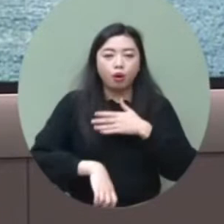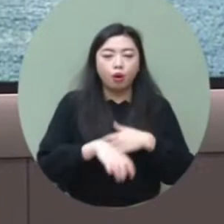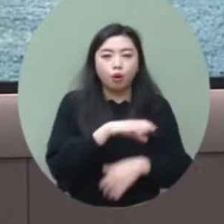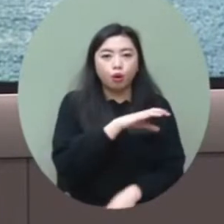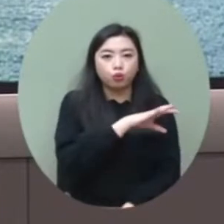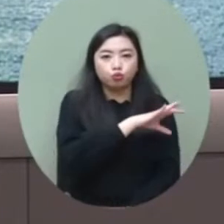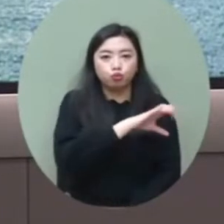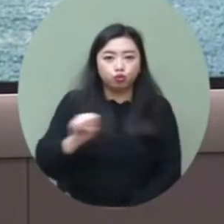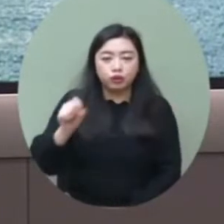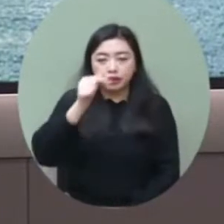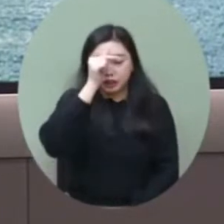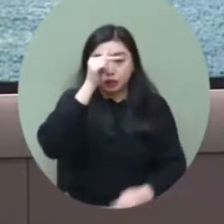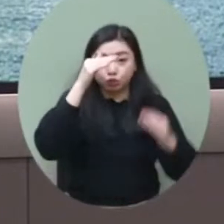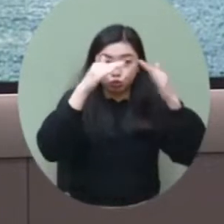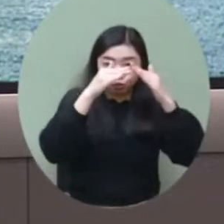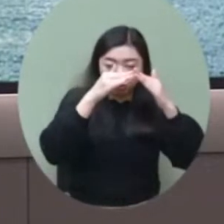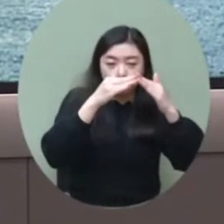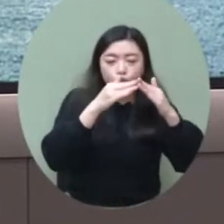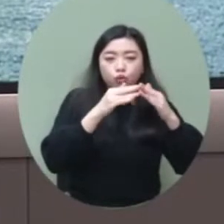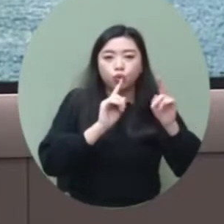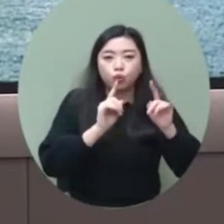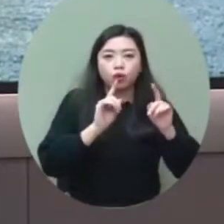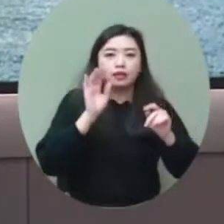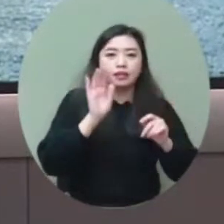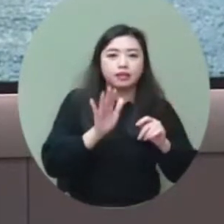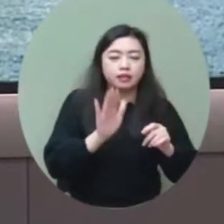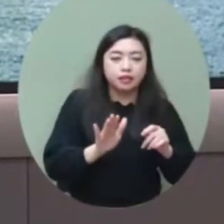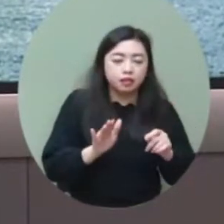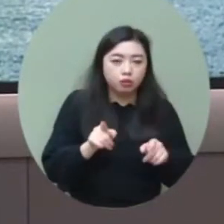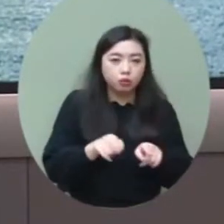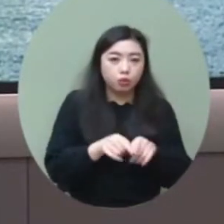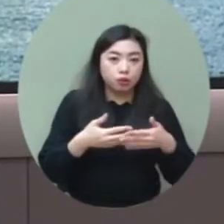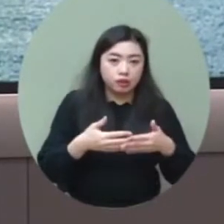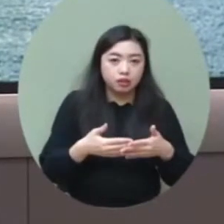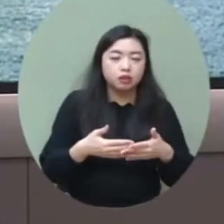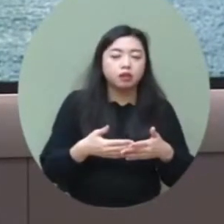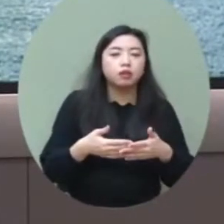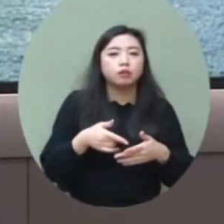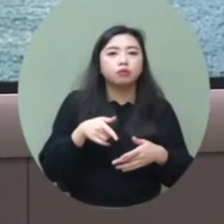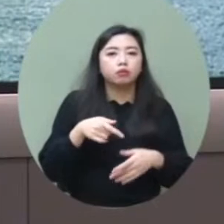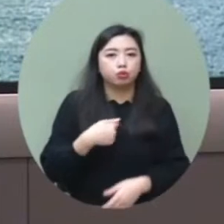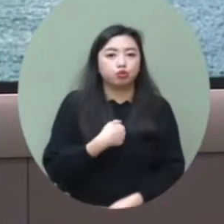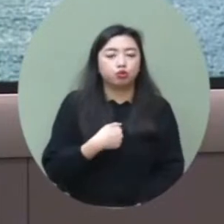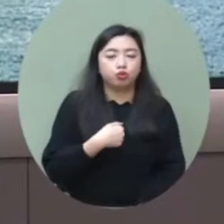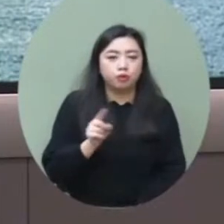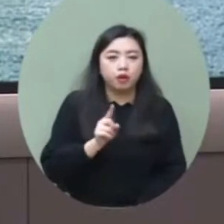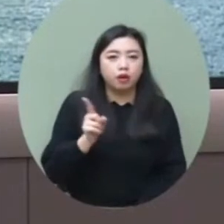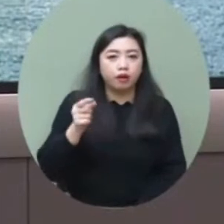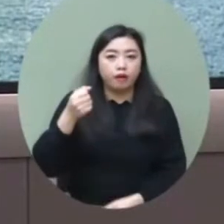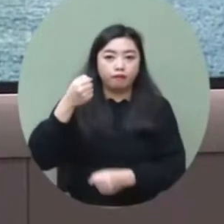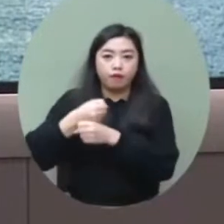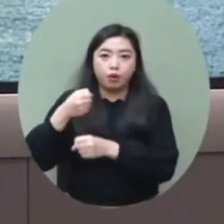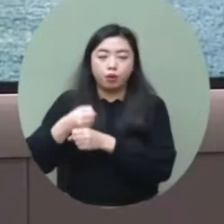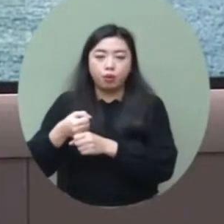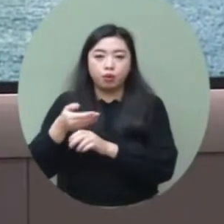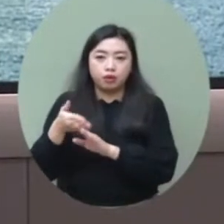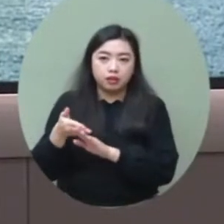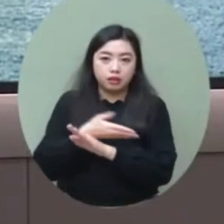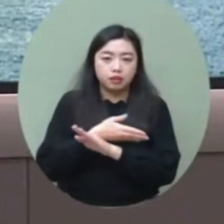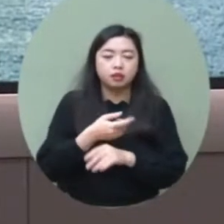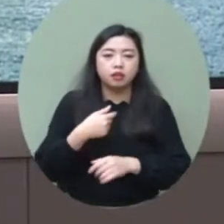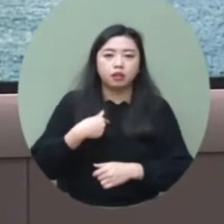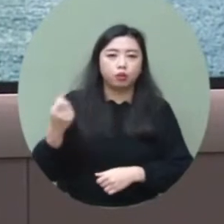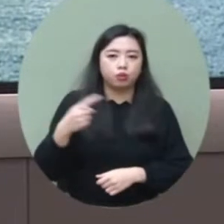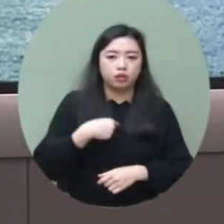public. Within this week, for all frontline staff in public